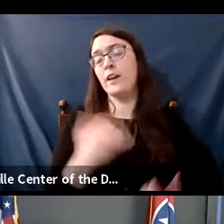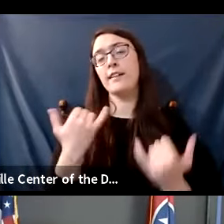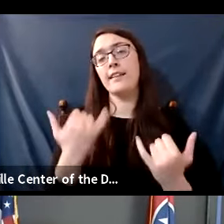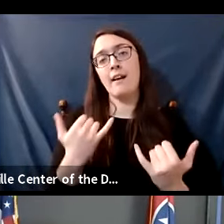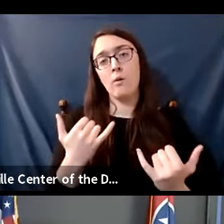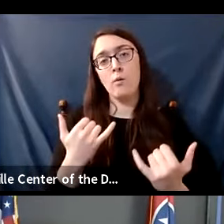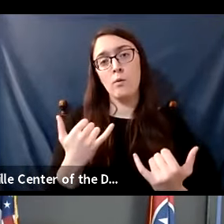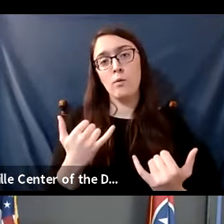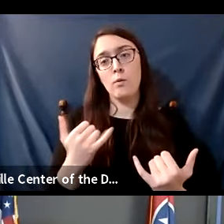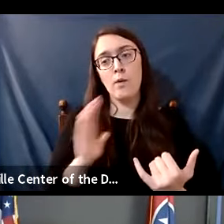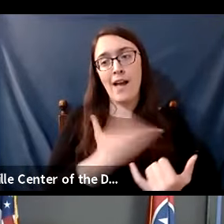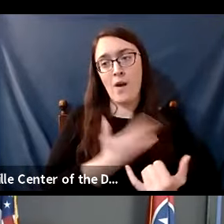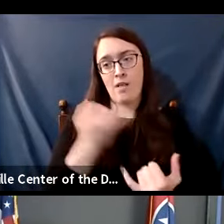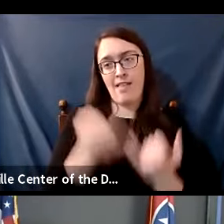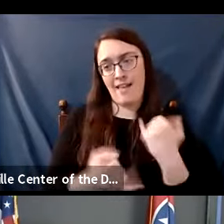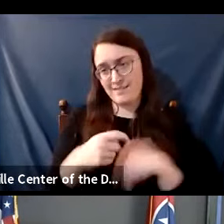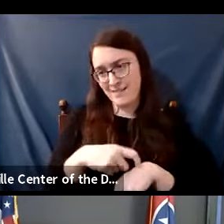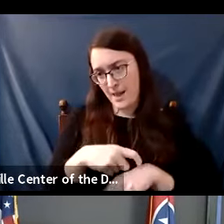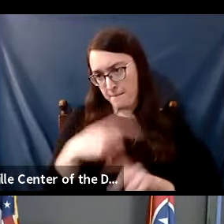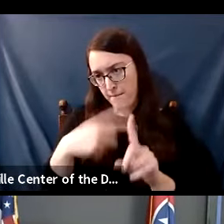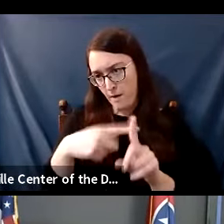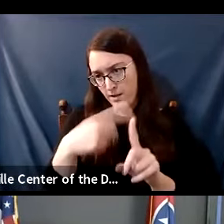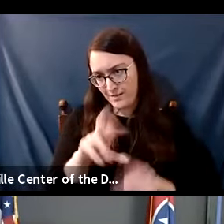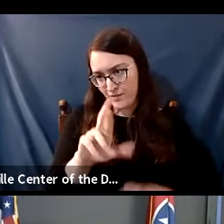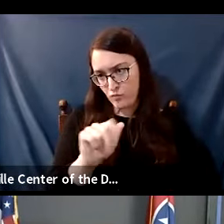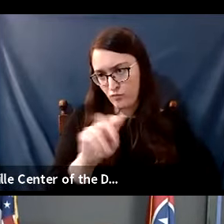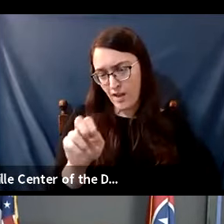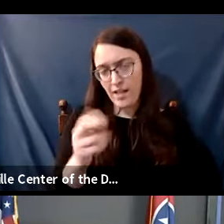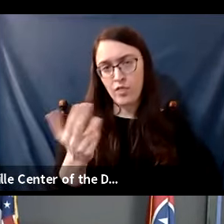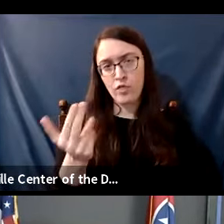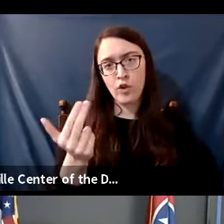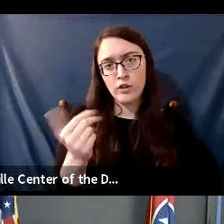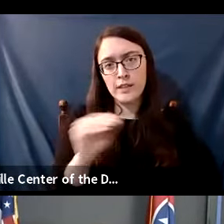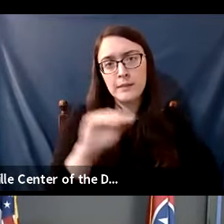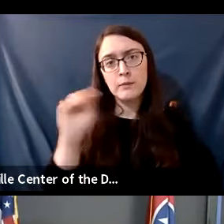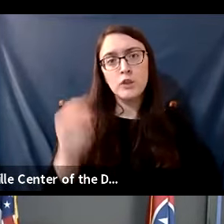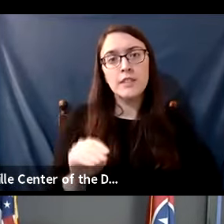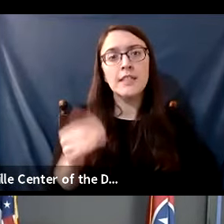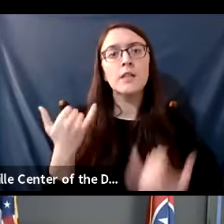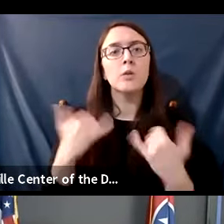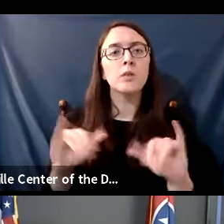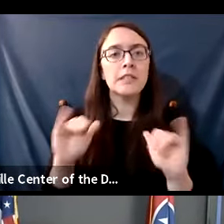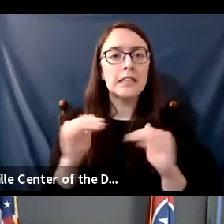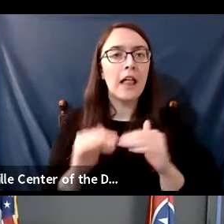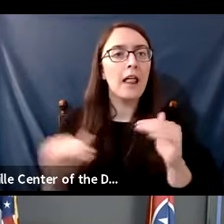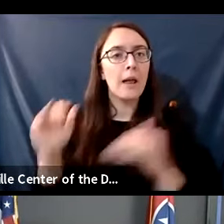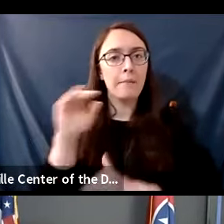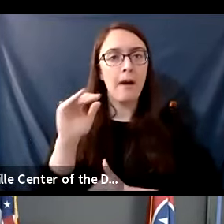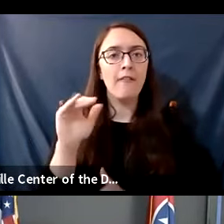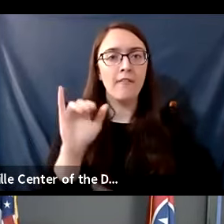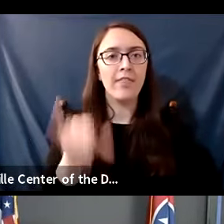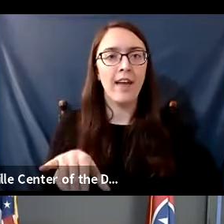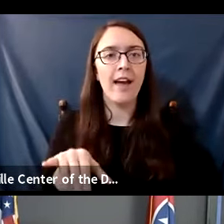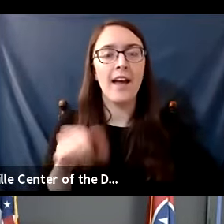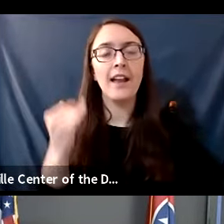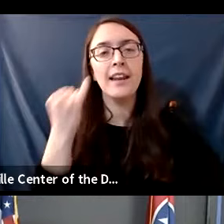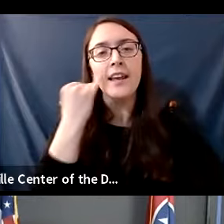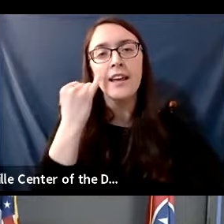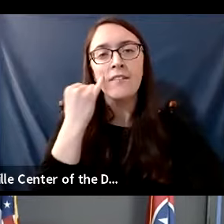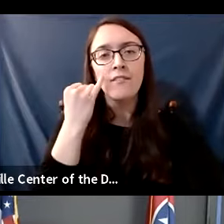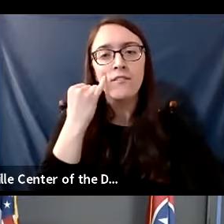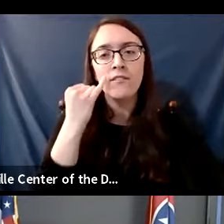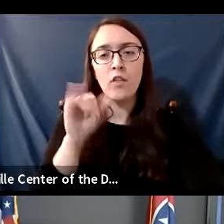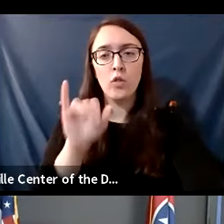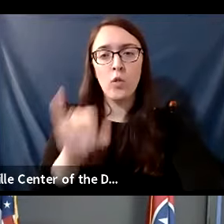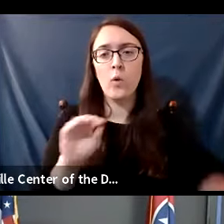last positivity rate was about 13%. So we're still above that. So if we're being guided by those figures, I